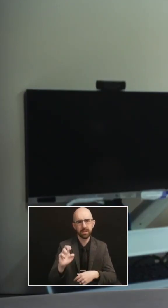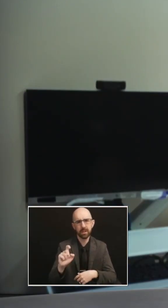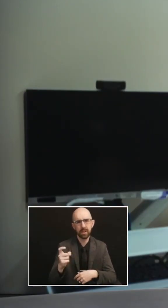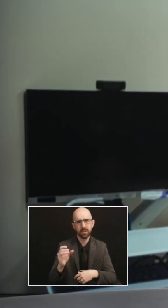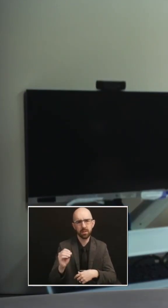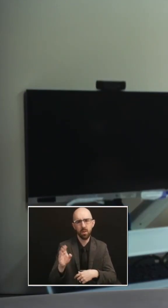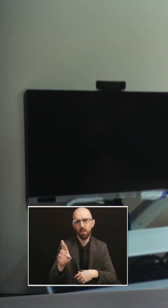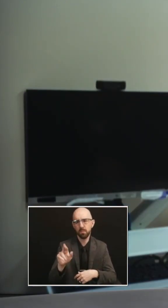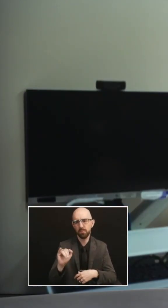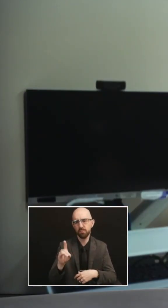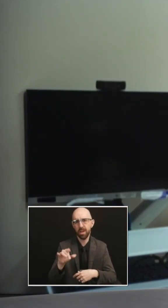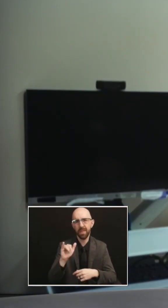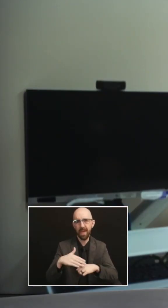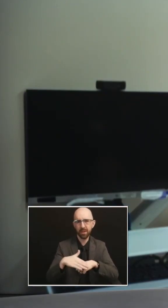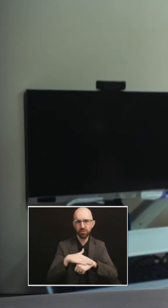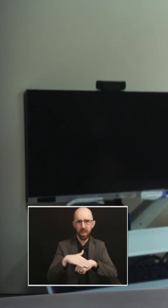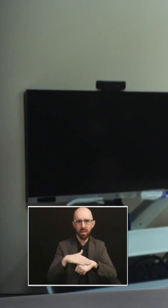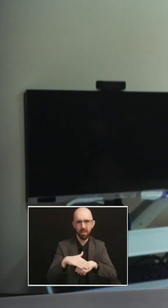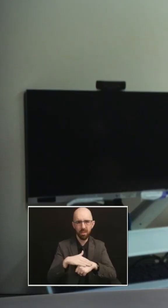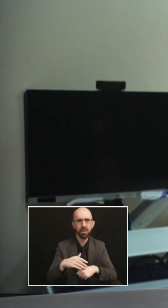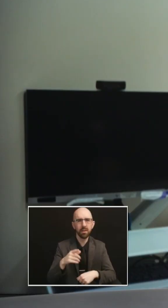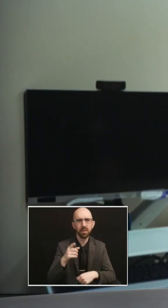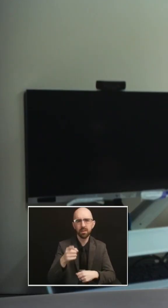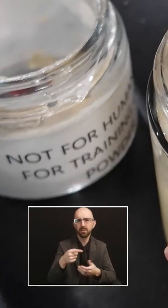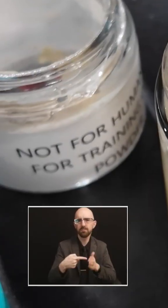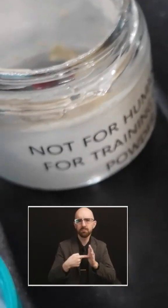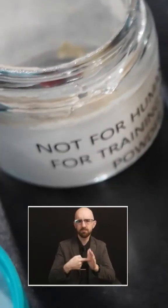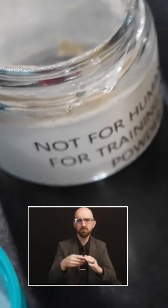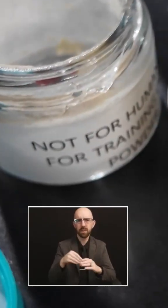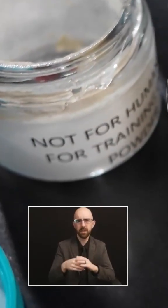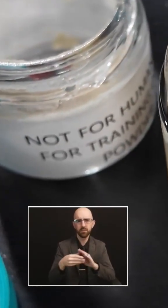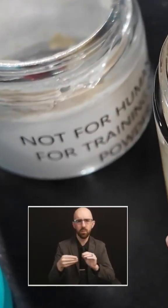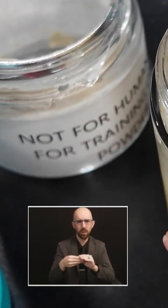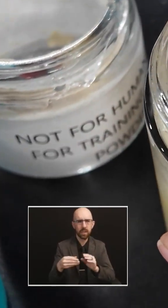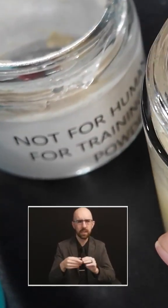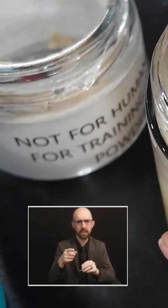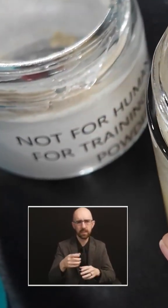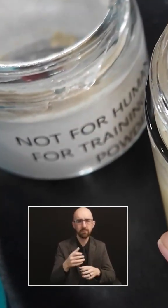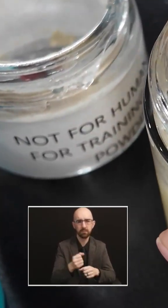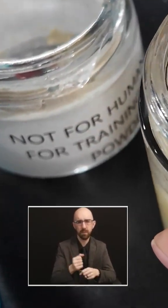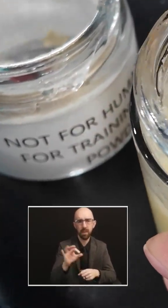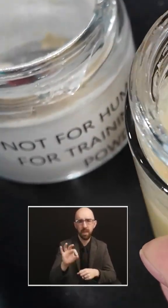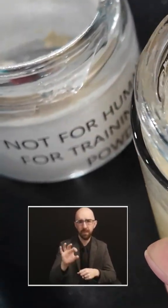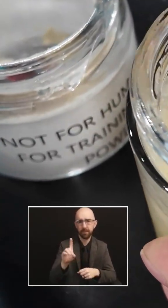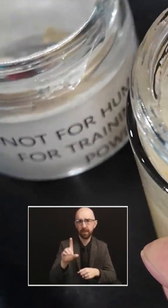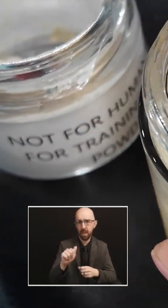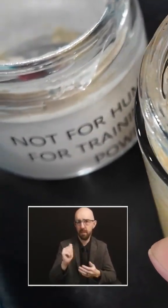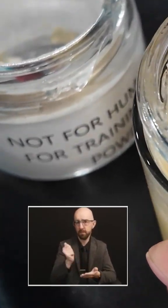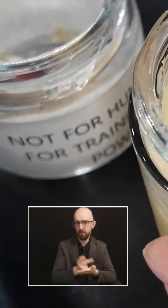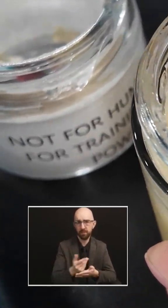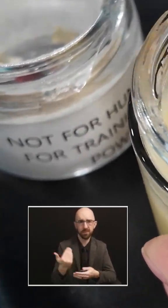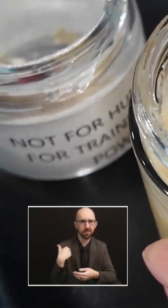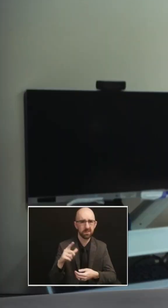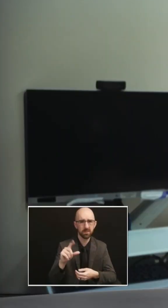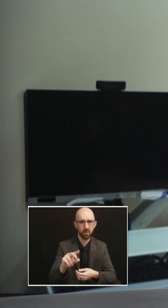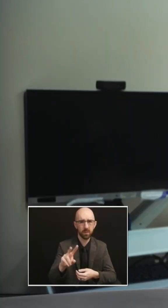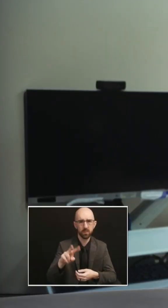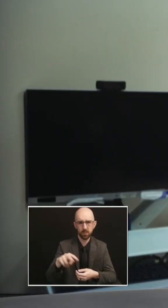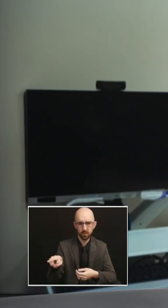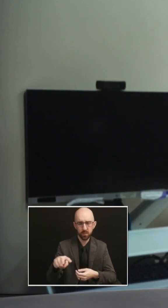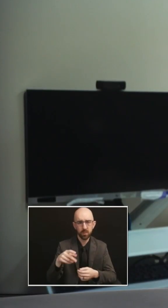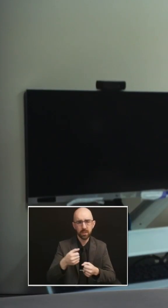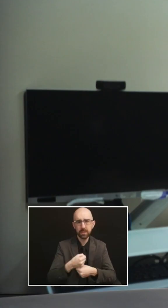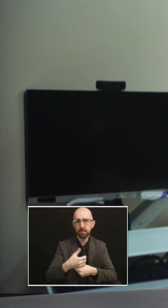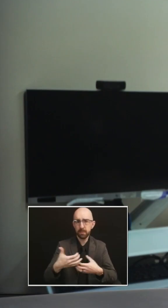gel that you were demonstrating in the story that Angie did. It received FDA approval in 2022. It expanded to